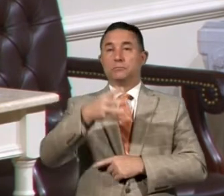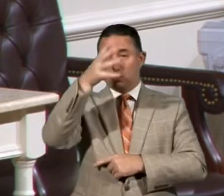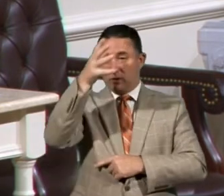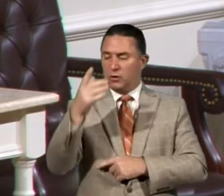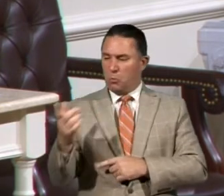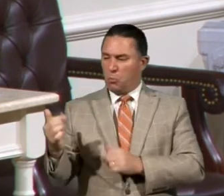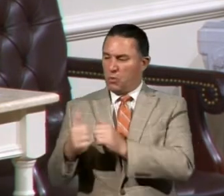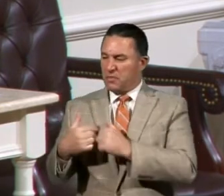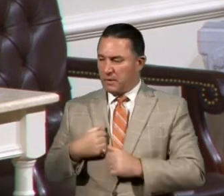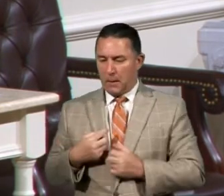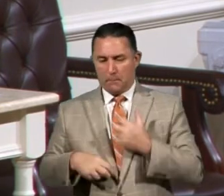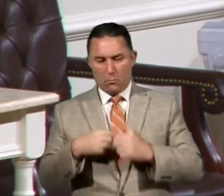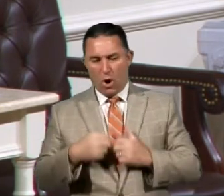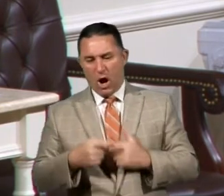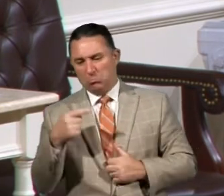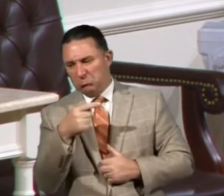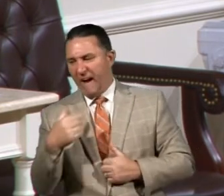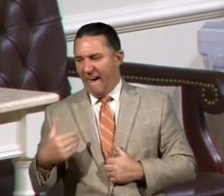on with me, we've got a problem.